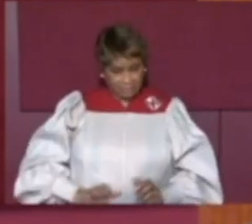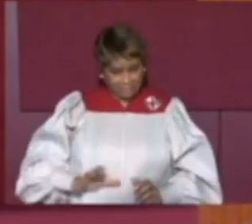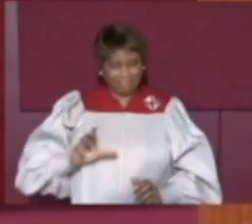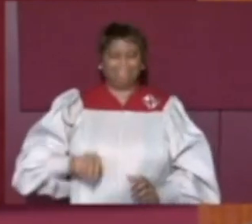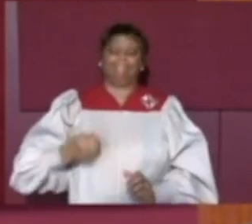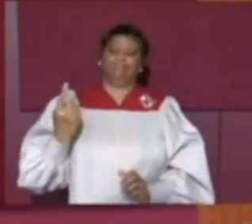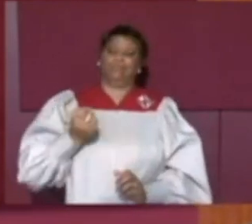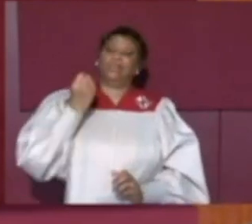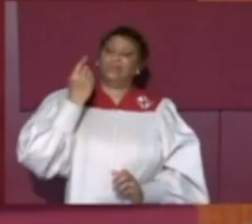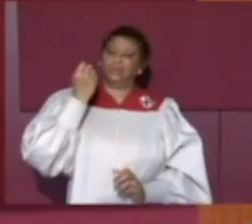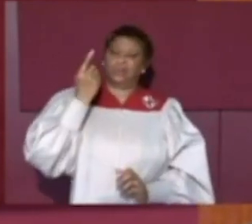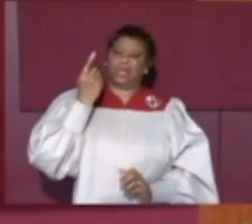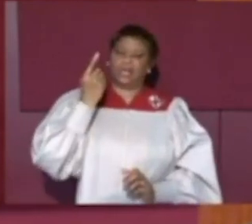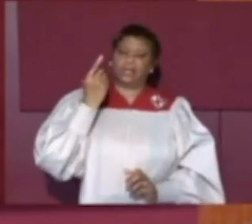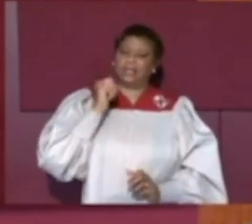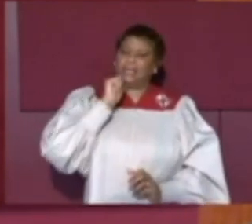understand